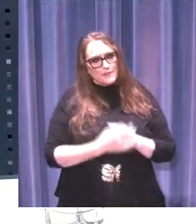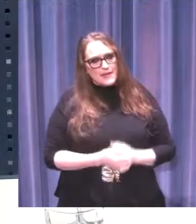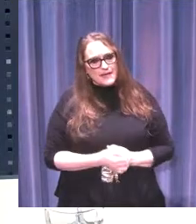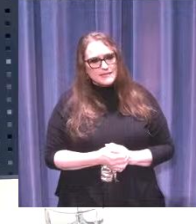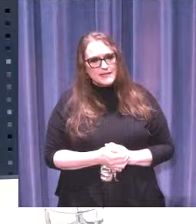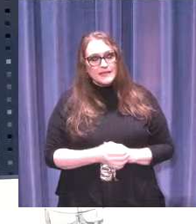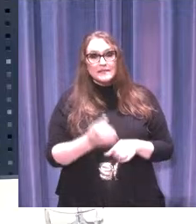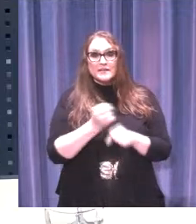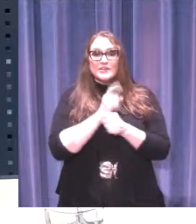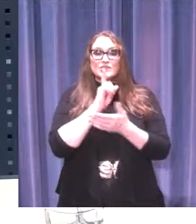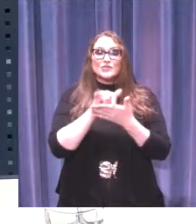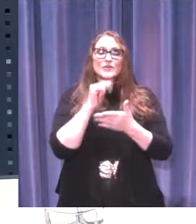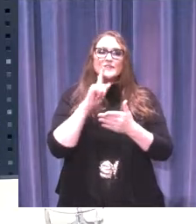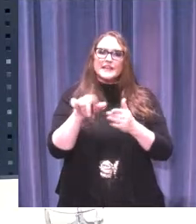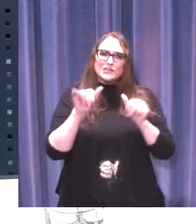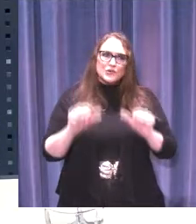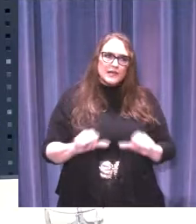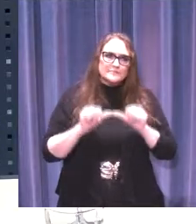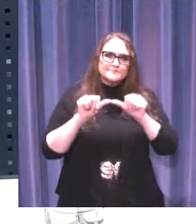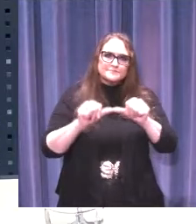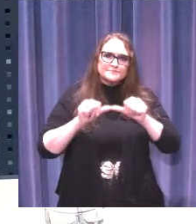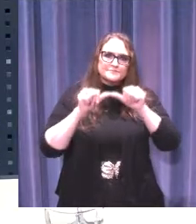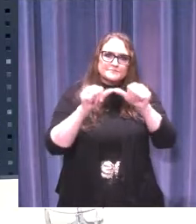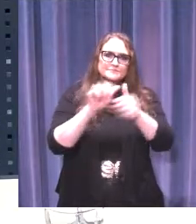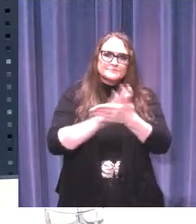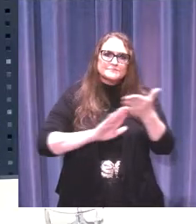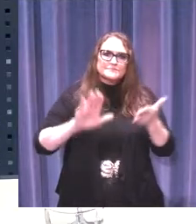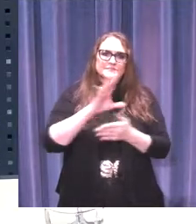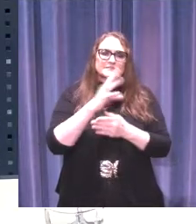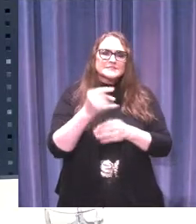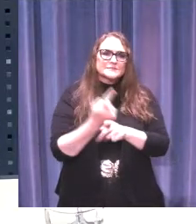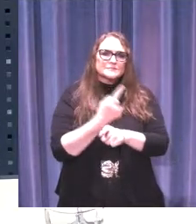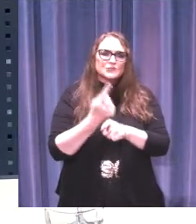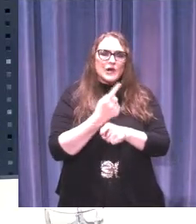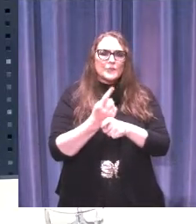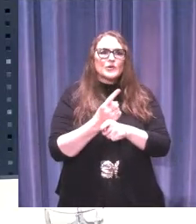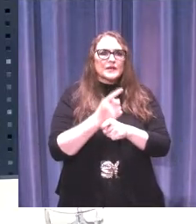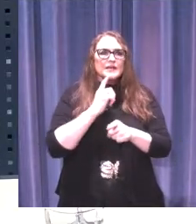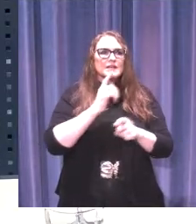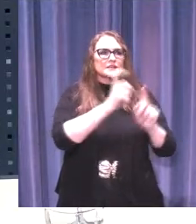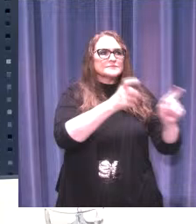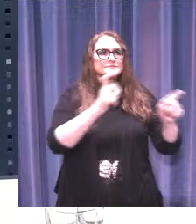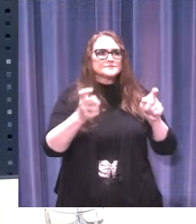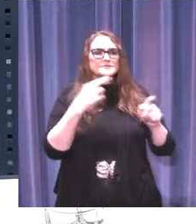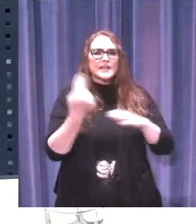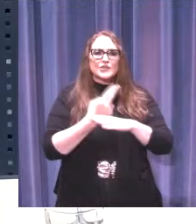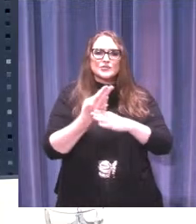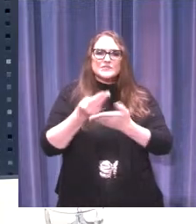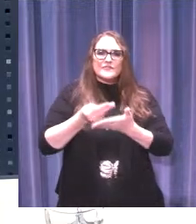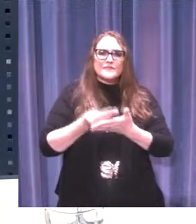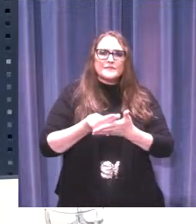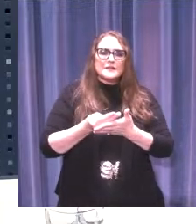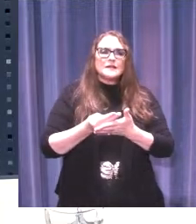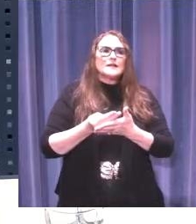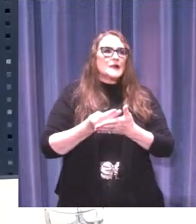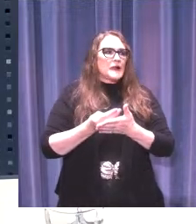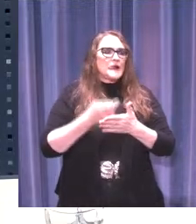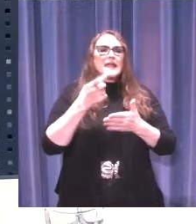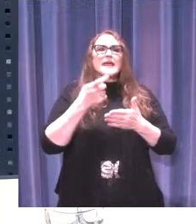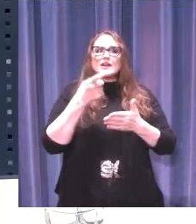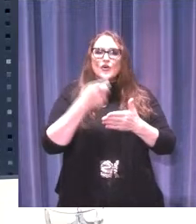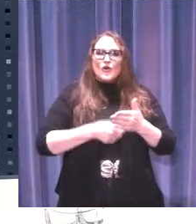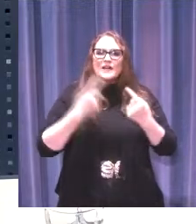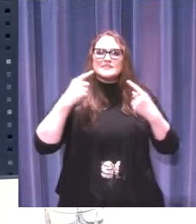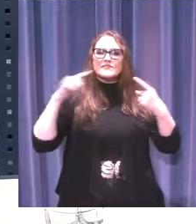to ensure sustainability and proper appropriation and use of funds in a cost-effective